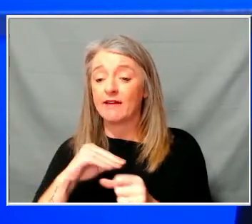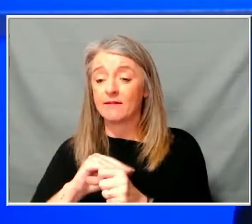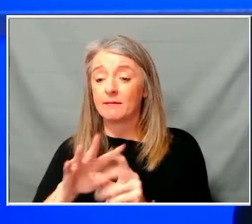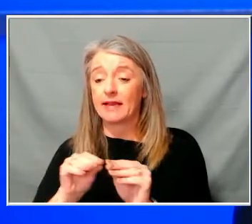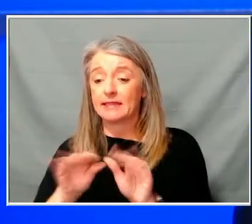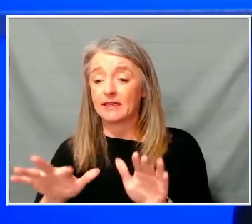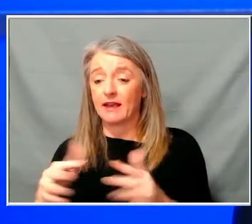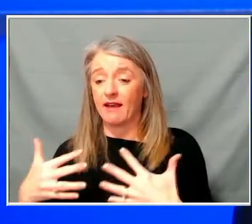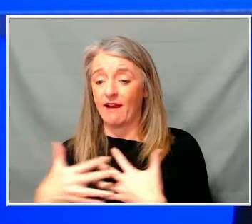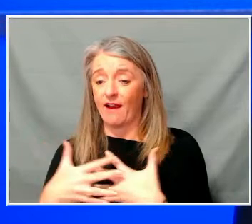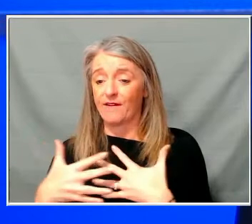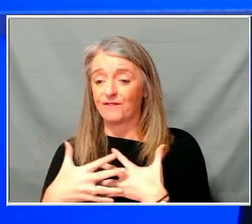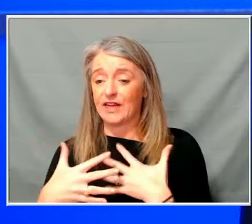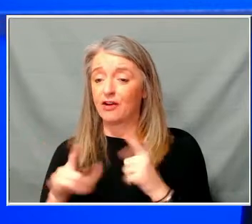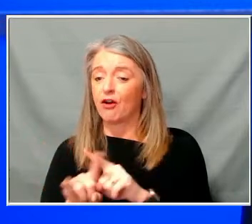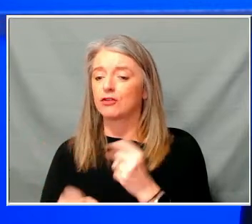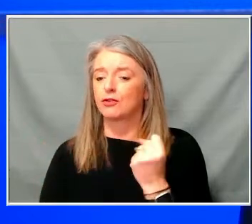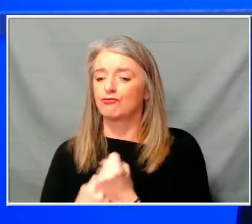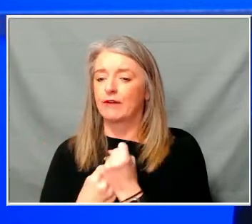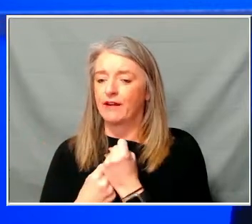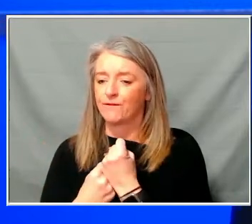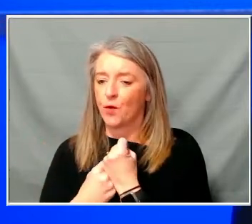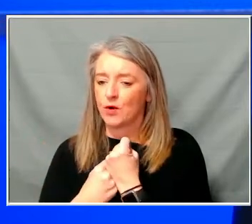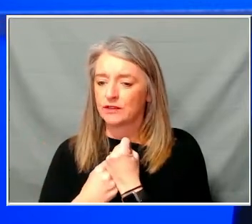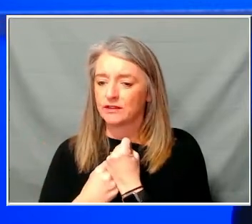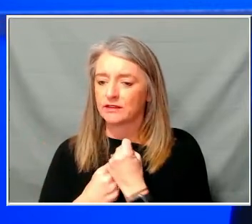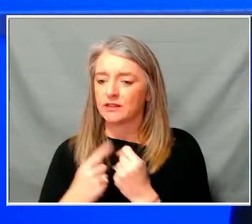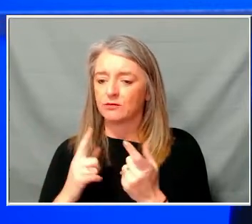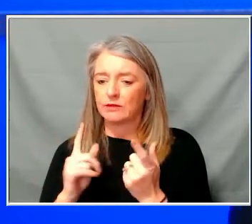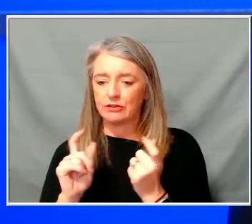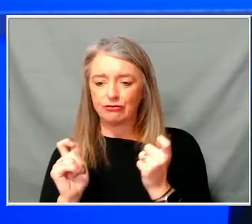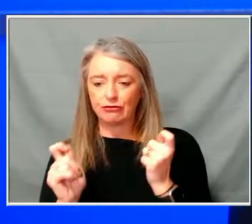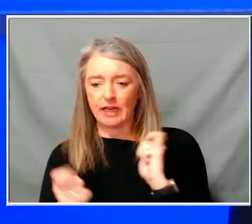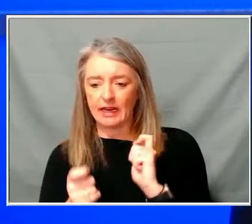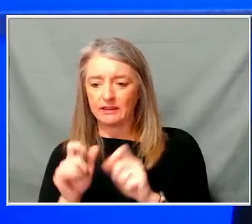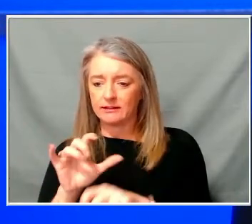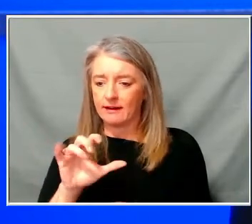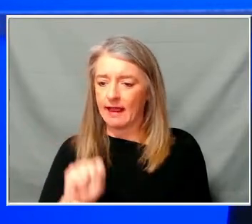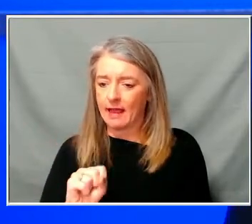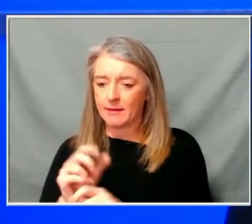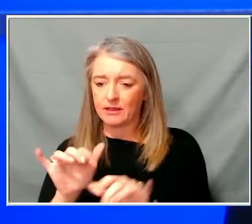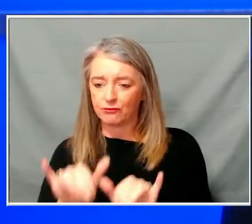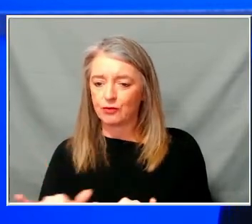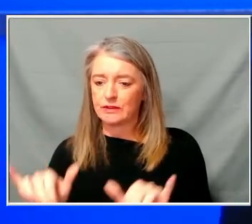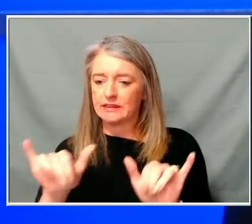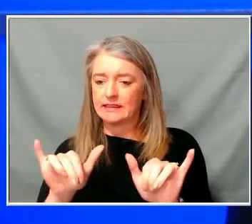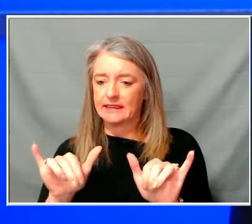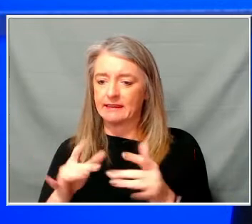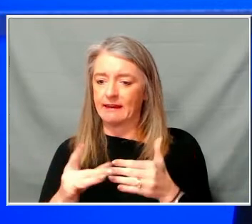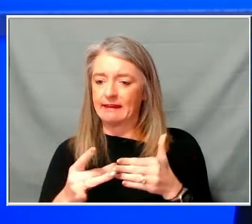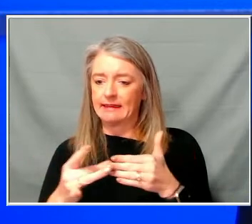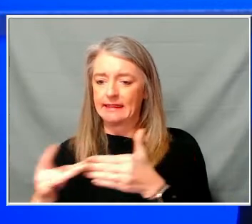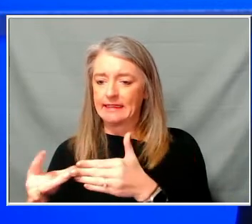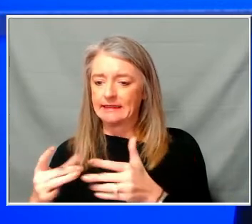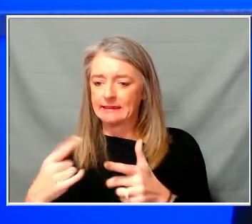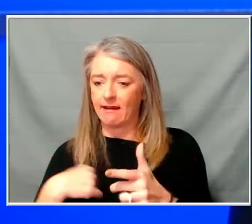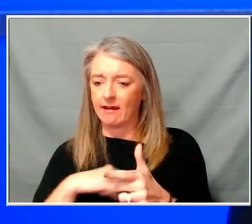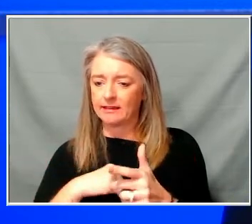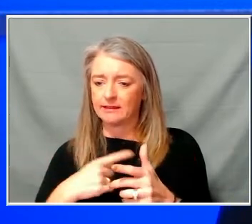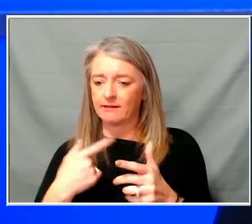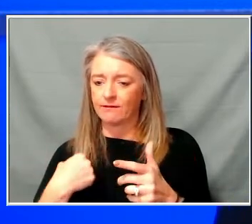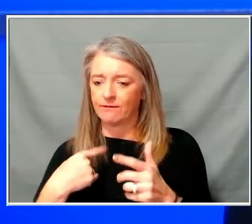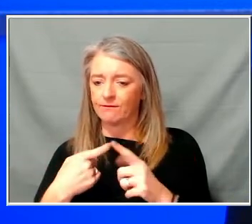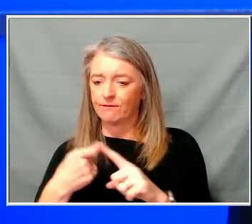gets reinforced. And so we start to alter our habit and our routine in a way that leads us away from some of the things that we're